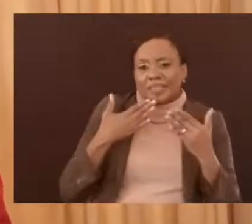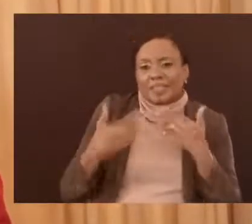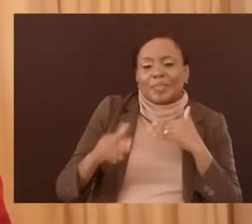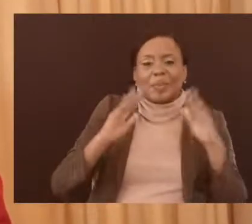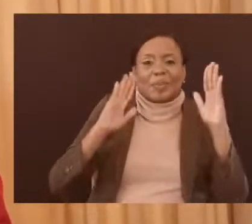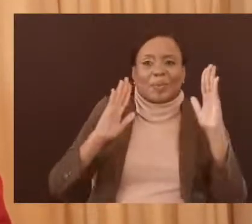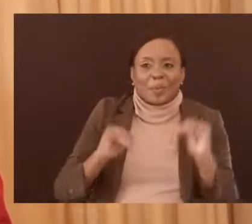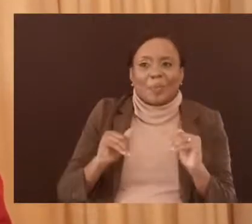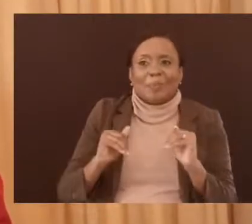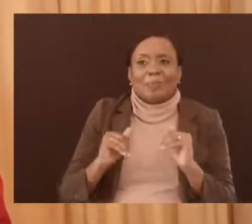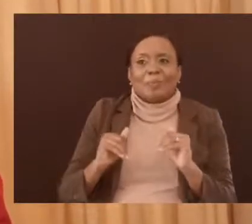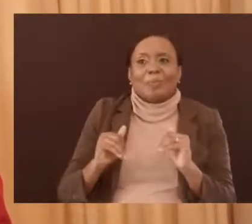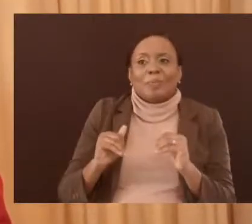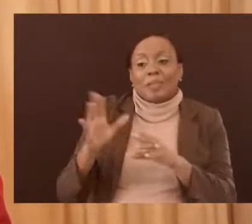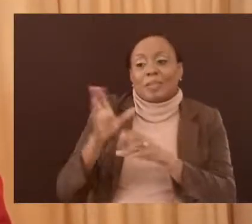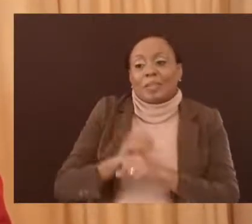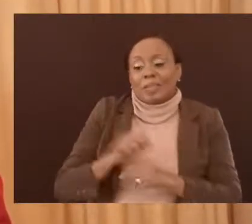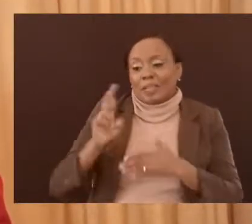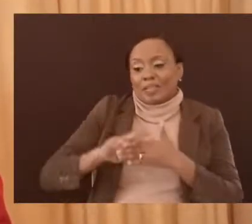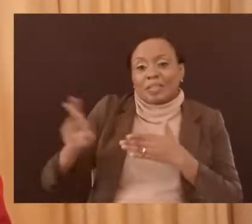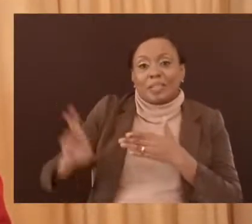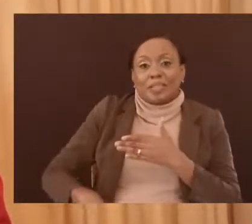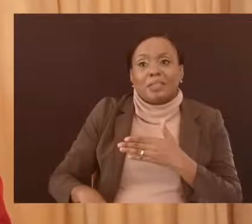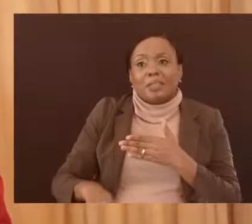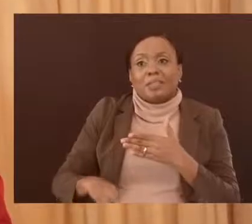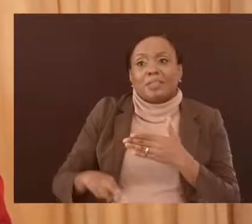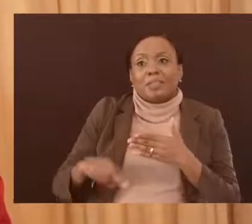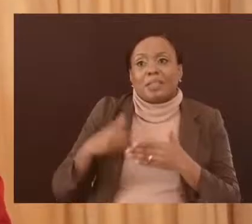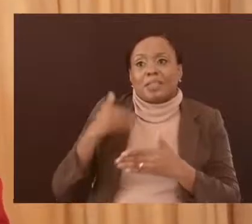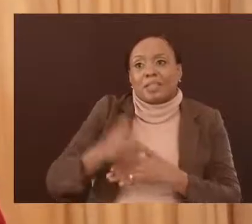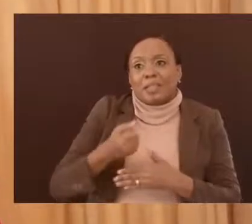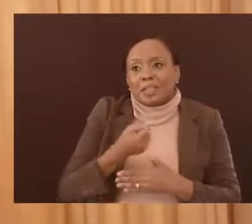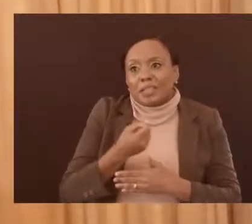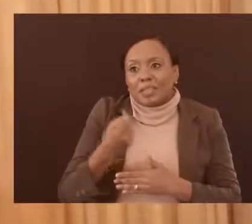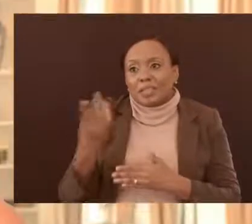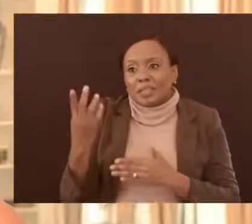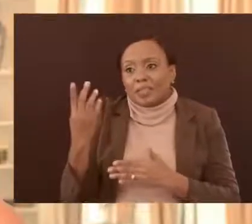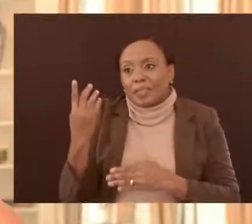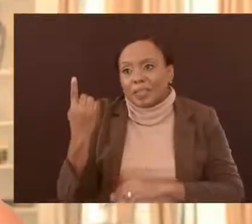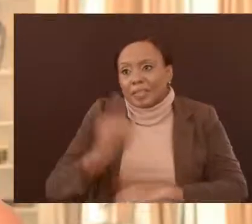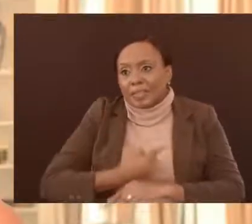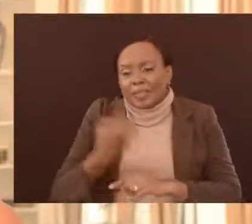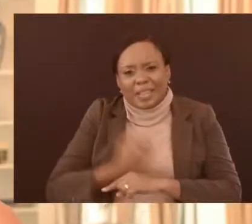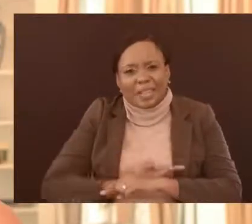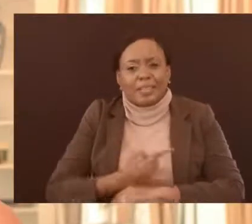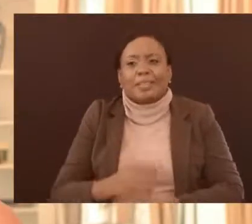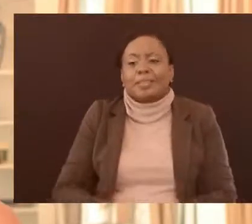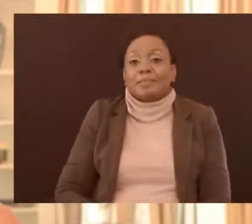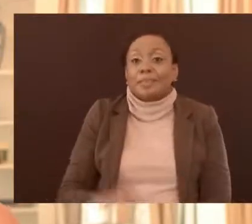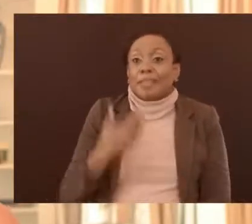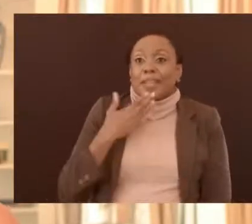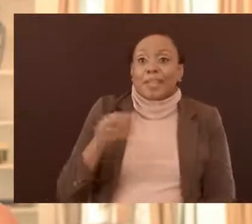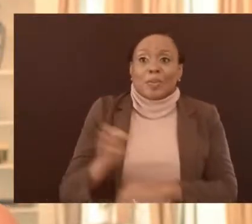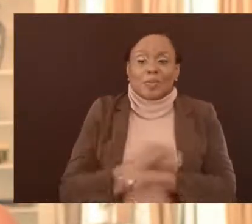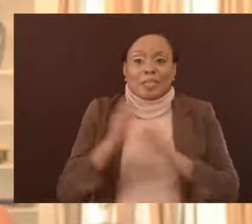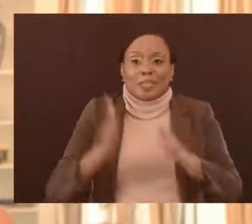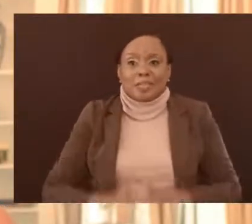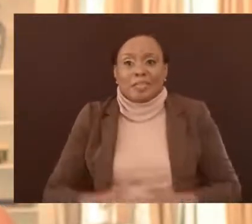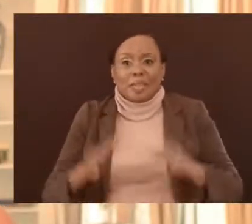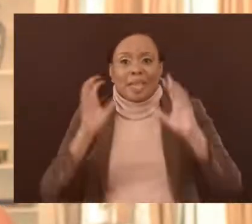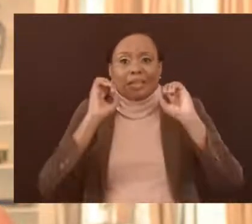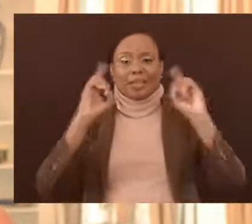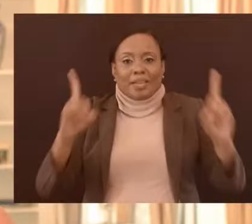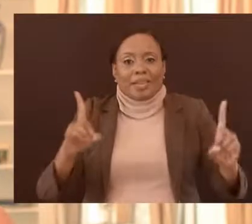be able to receive the results over the course of the next few hours. Thank you. Thank you very much, Minister. That was Minister of